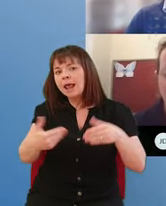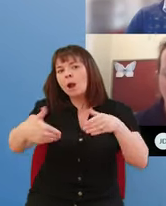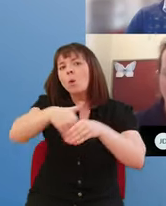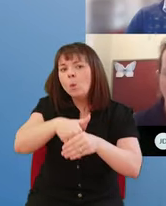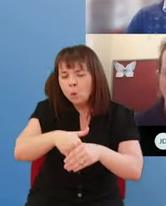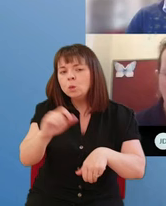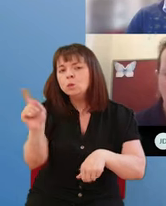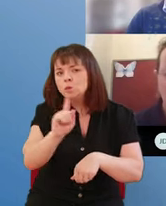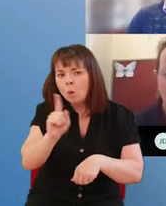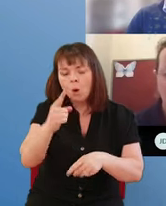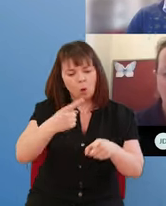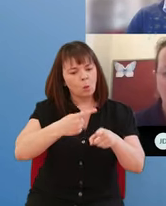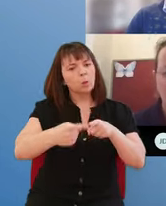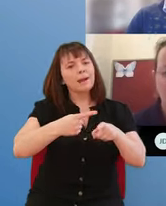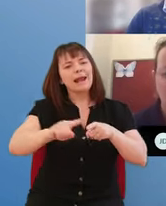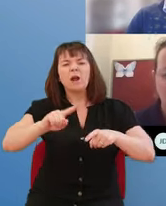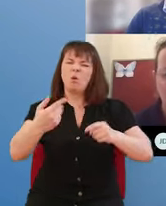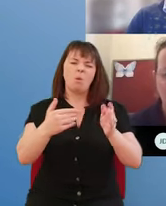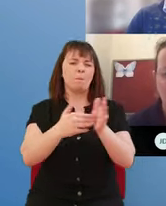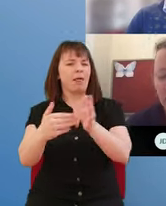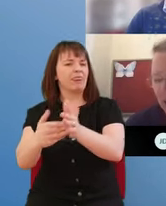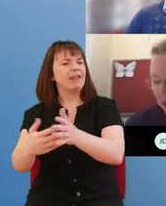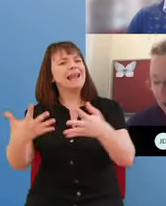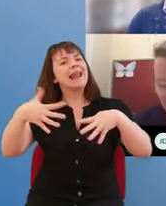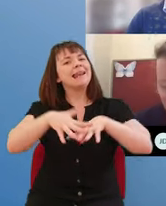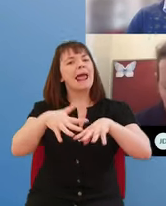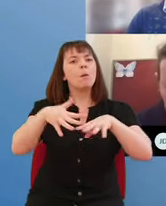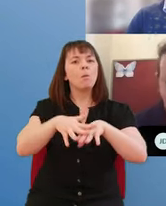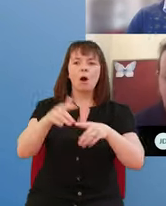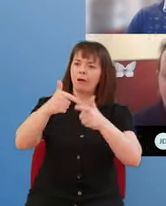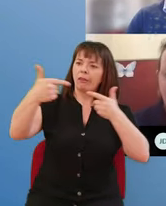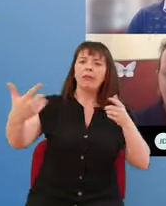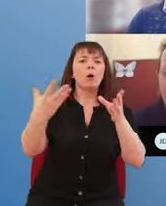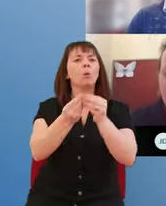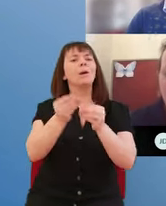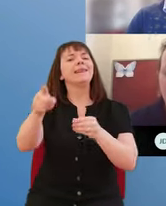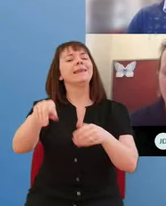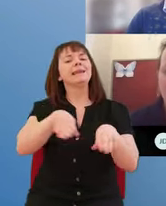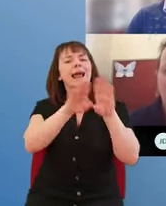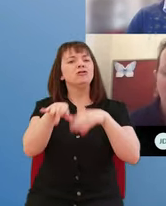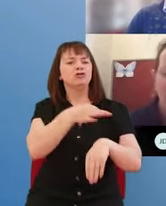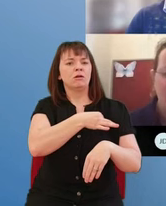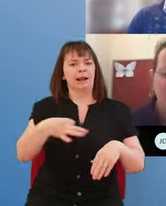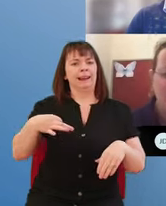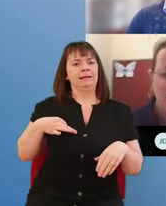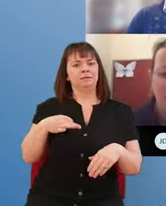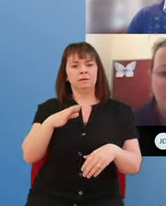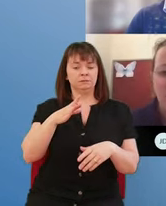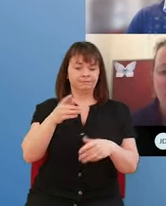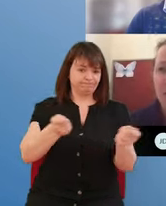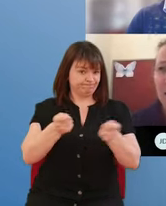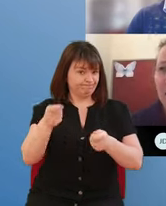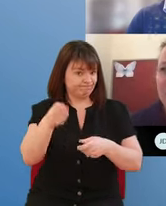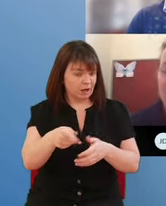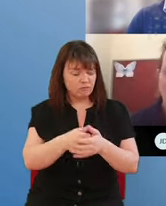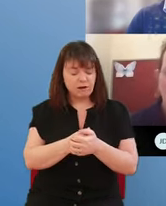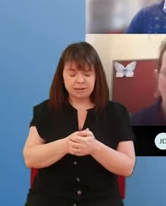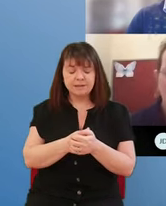obviously lead our engagement with the East of England CVD network. Just by way of background for the